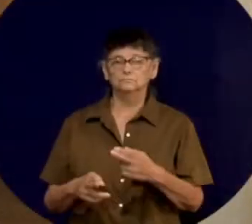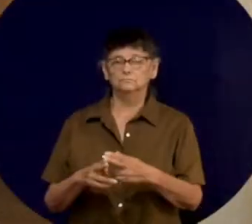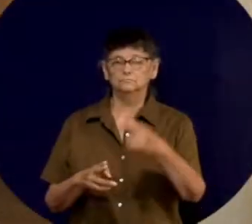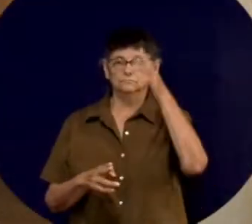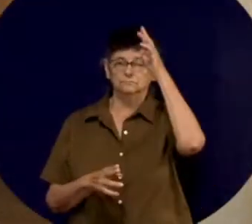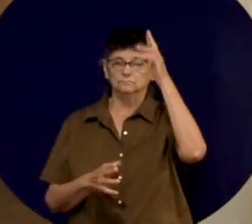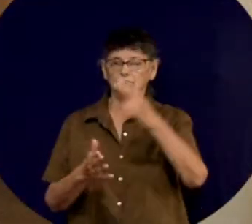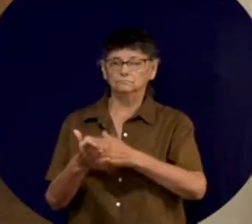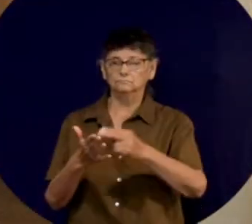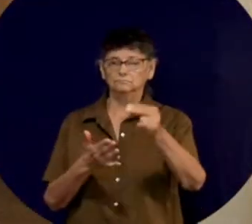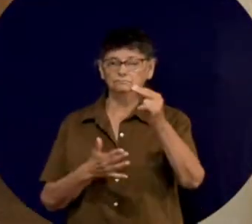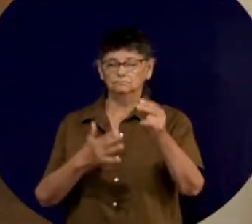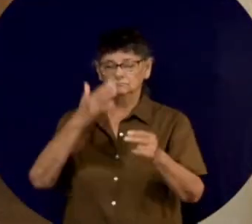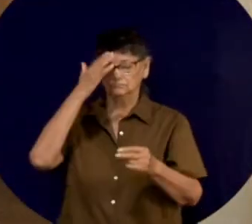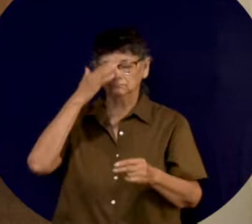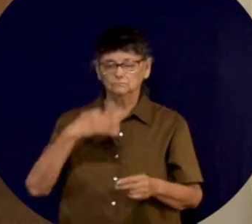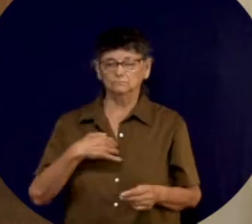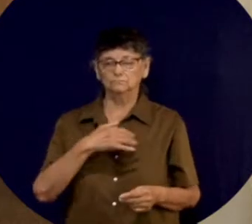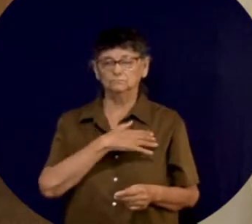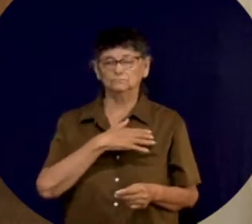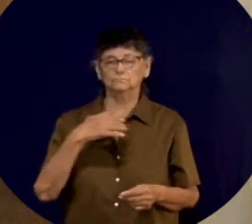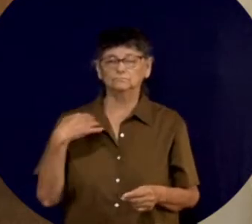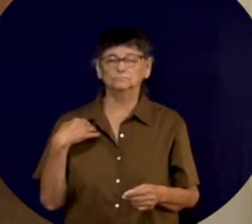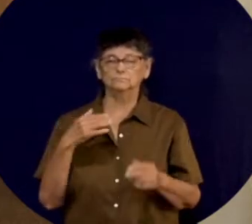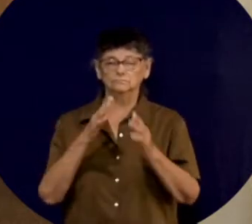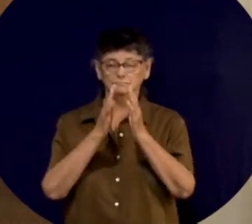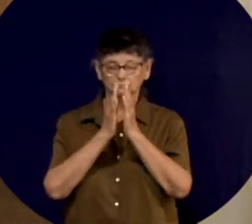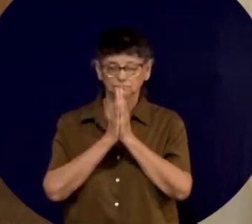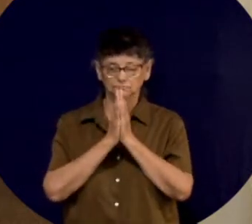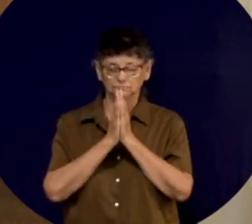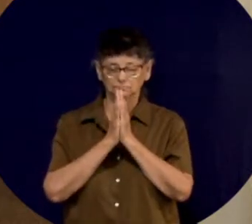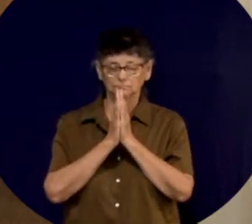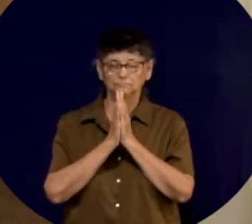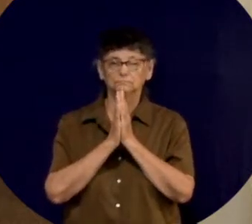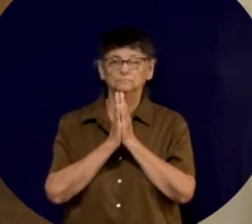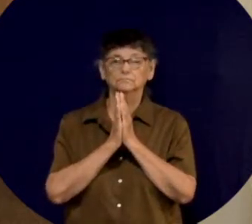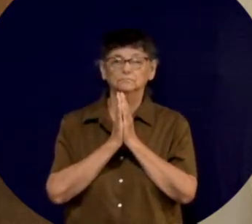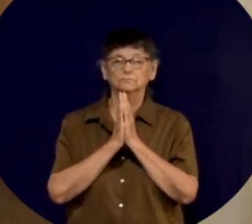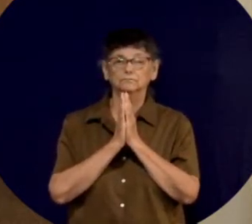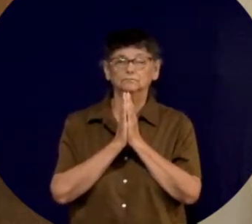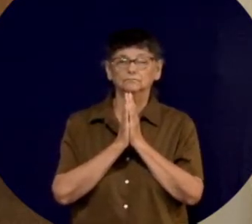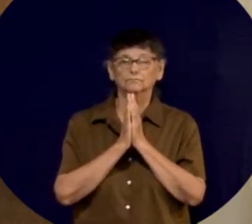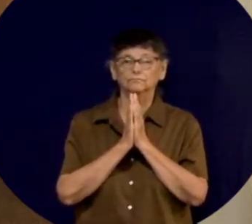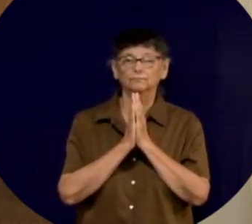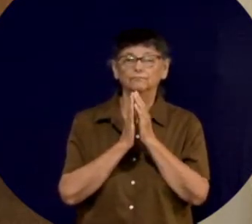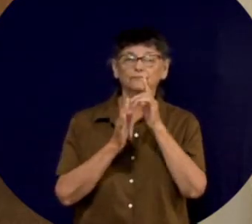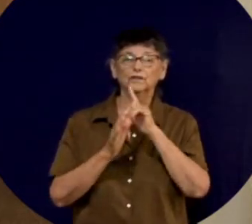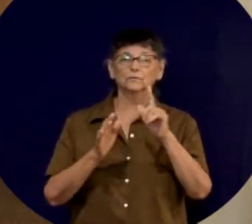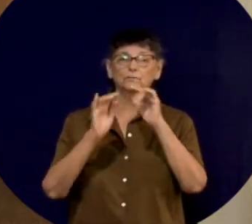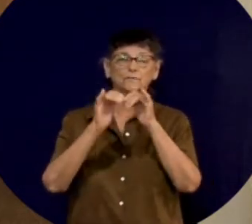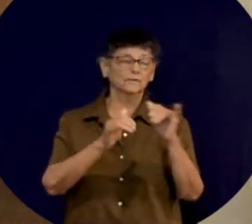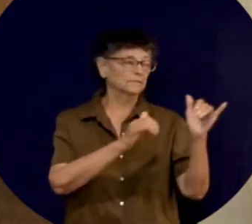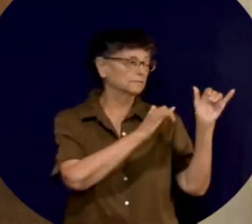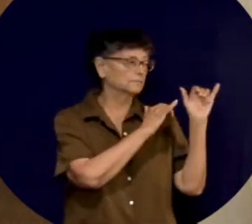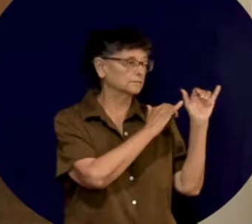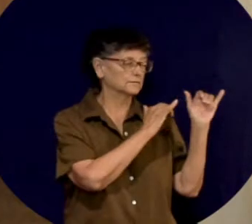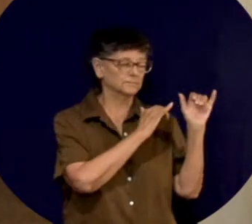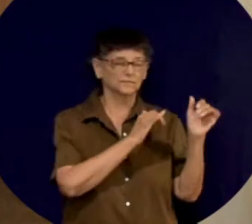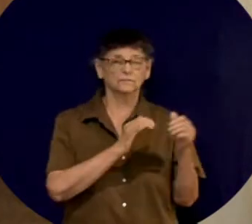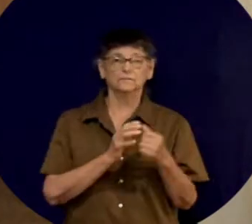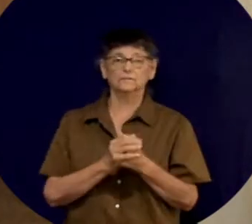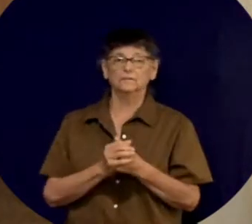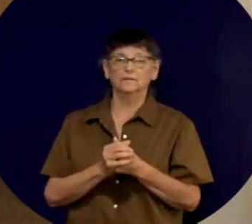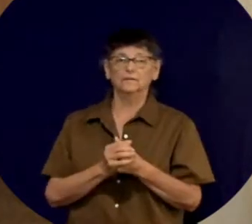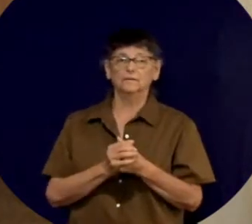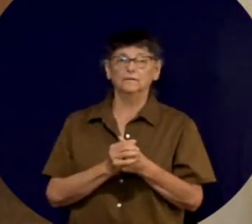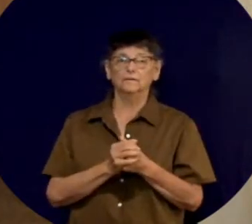In the name of the Father, and of the Son, and of the Holy Spirit. Amen. The Lord be with you. And with your